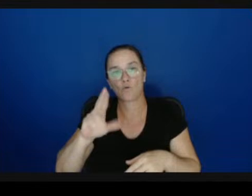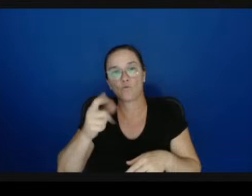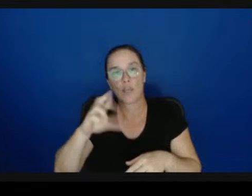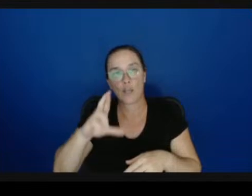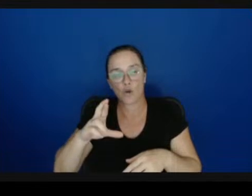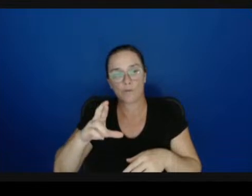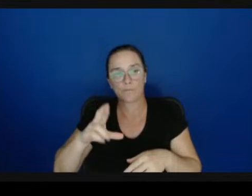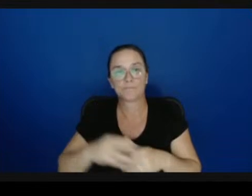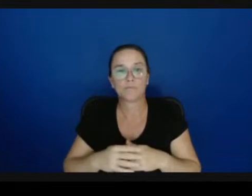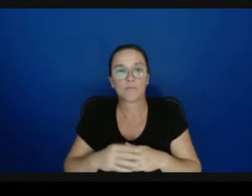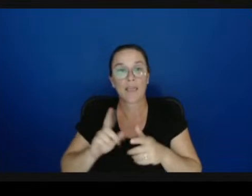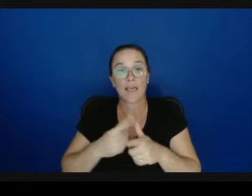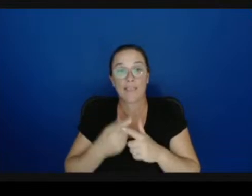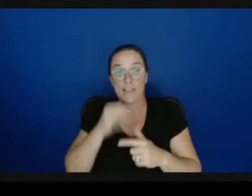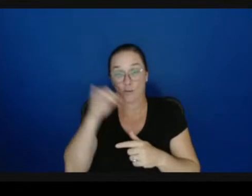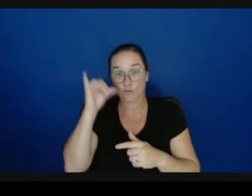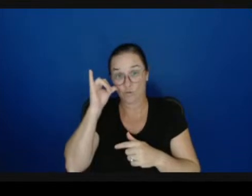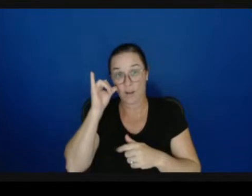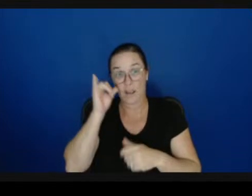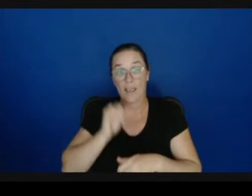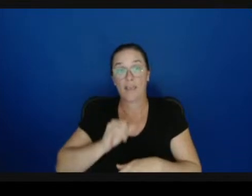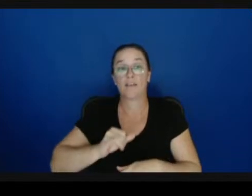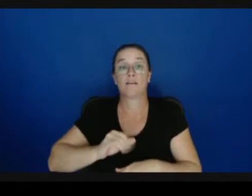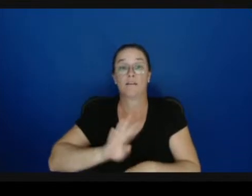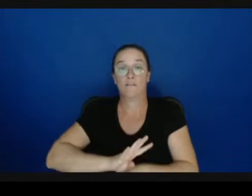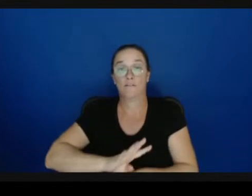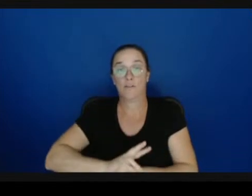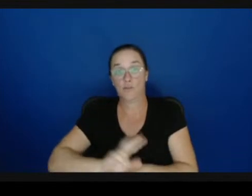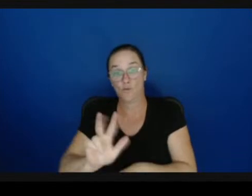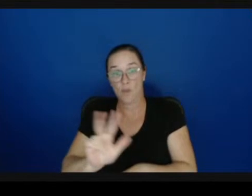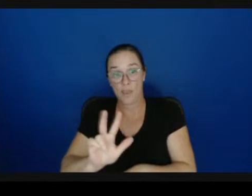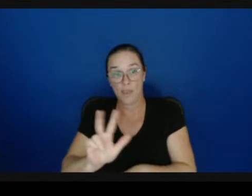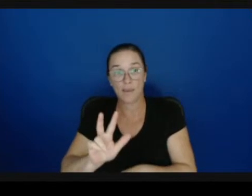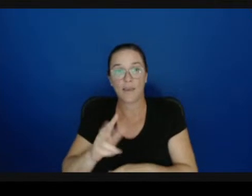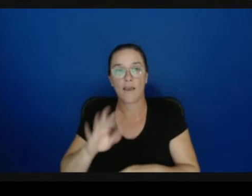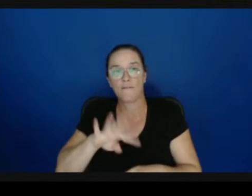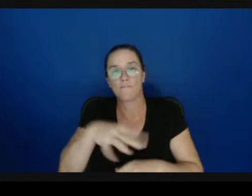just yesterday, the 4th phase at 3 p.m. with fissures west of Nāpau Crater,